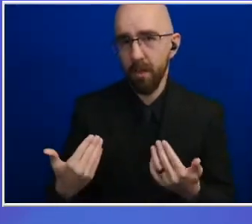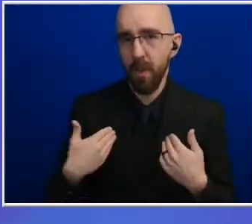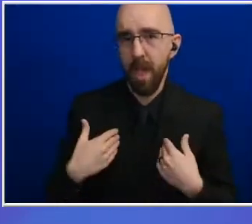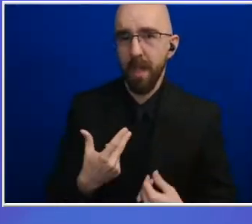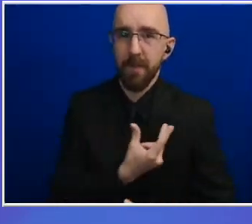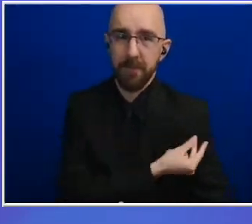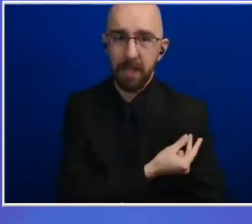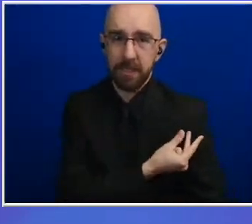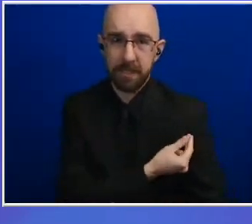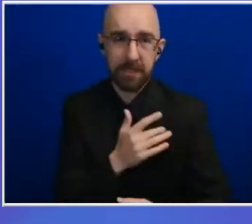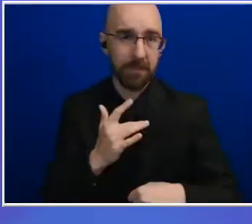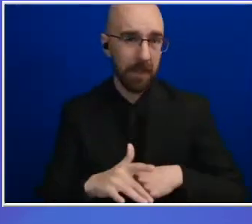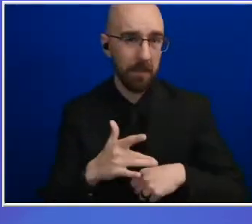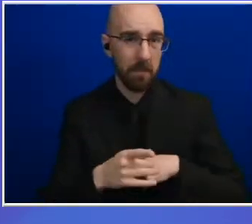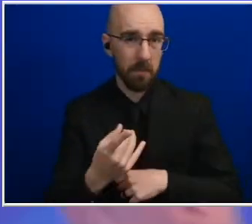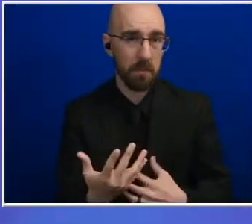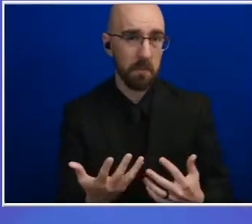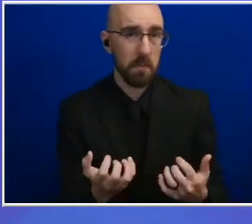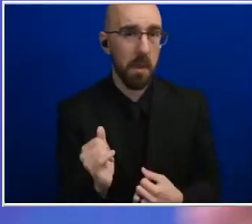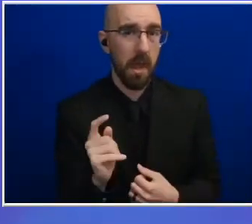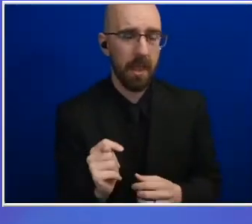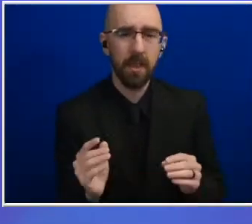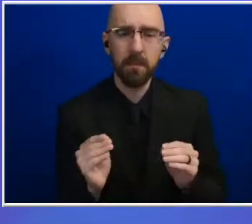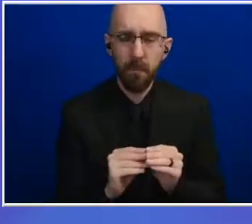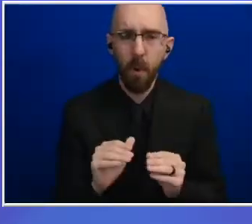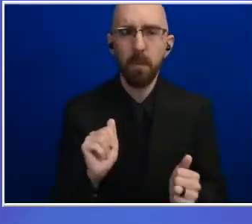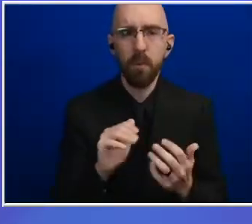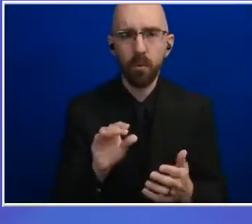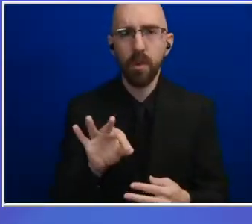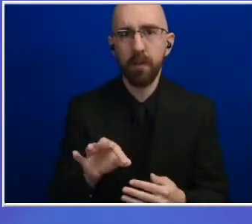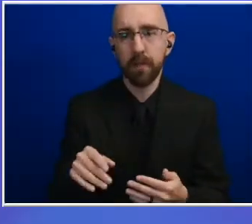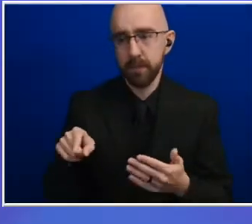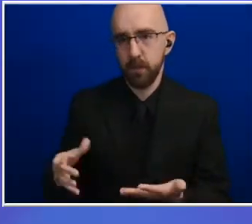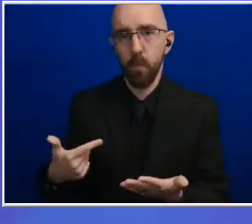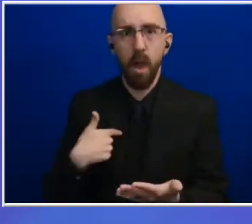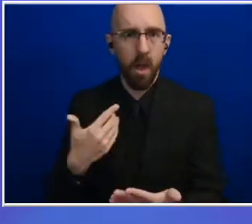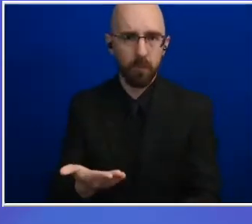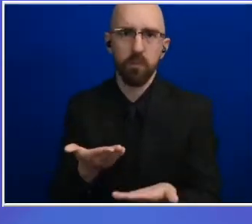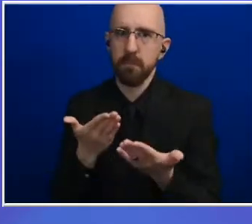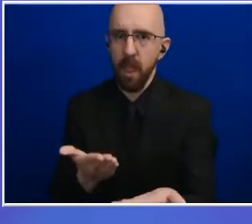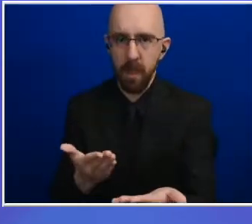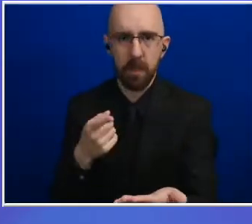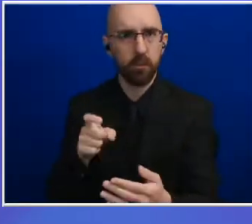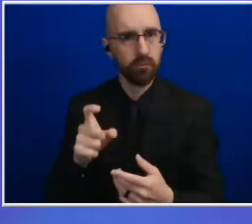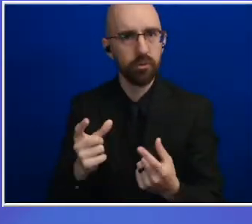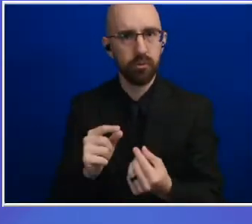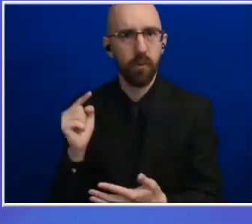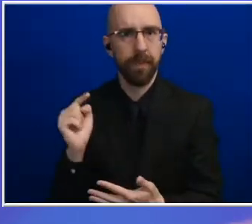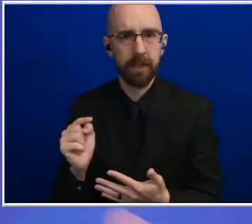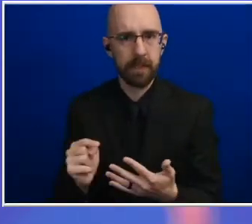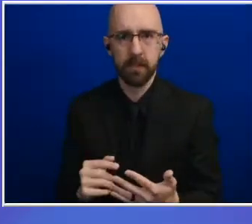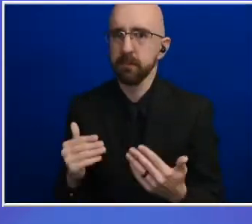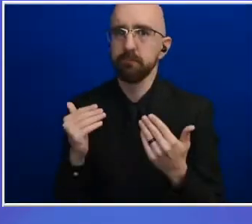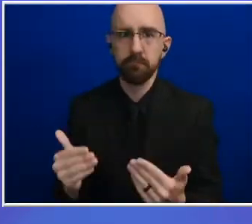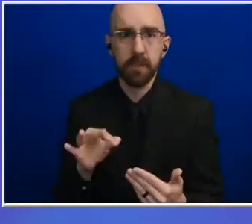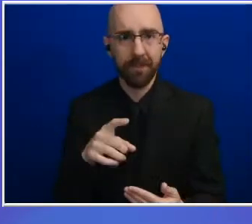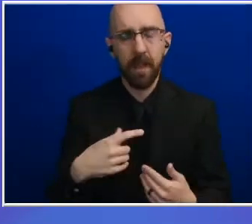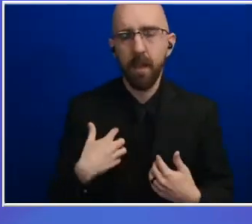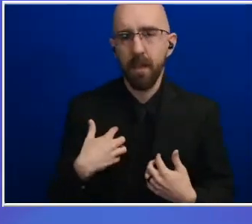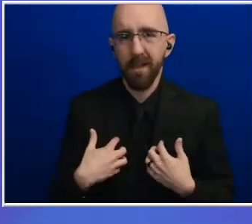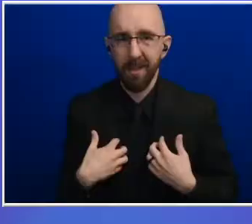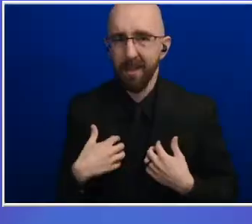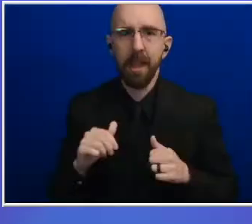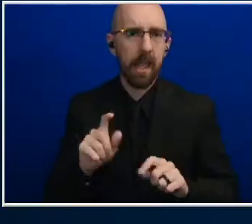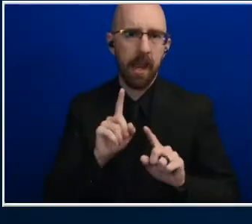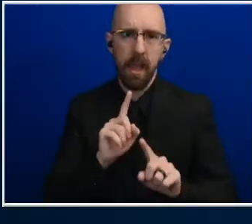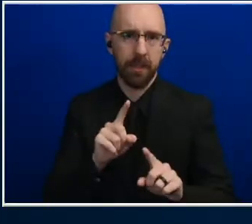Would you like to get them? It's really more of an approach of, this is what I'm recommending. This is what you should do. And then if they have hesitancy, they can answer their questions about